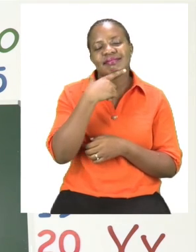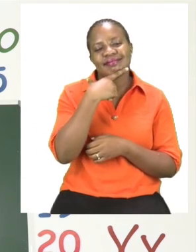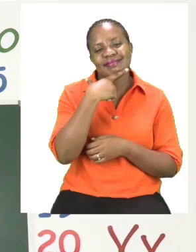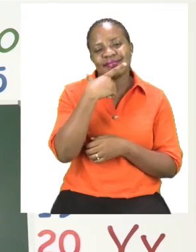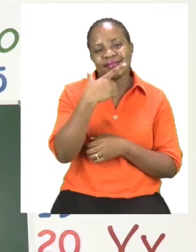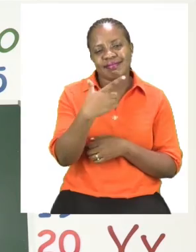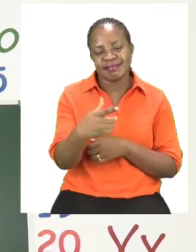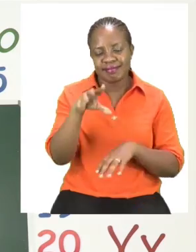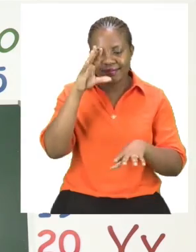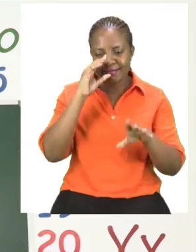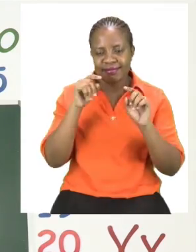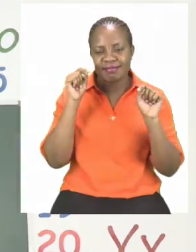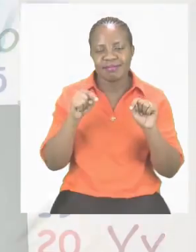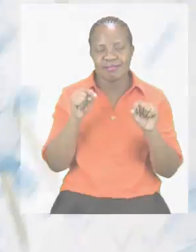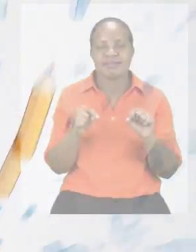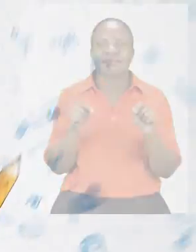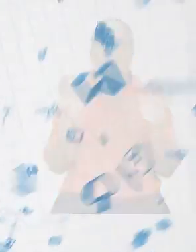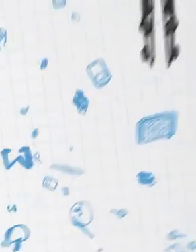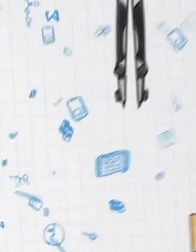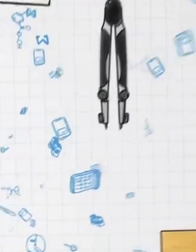and goodbye.